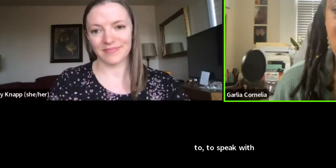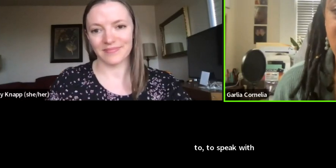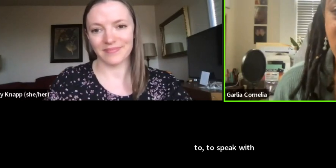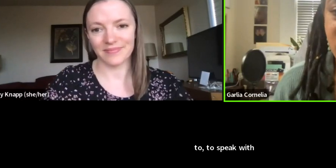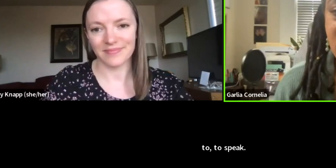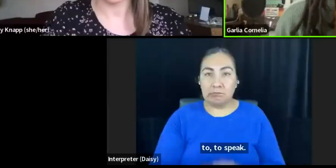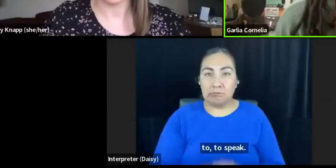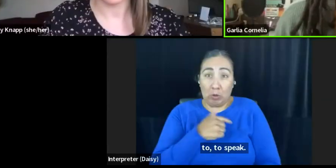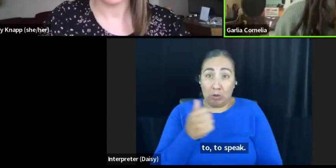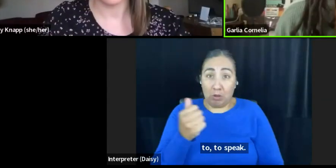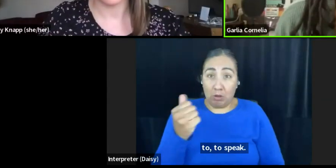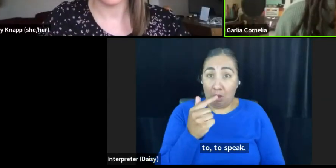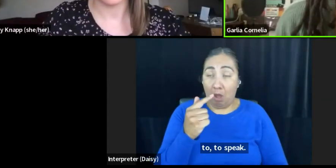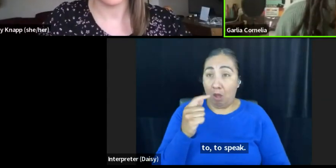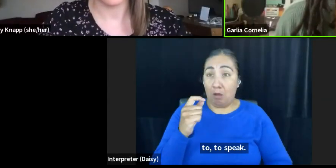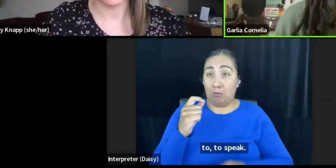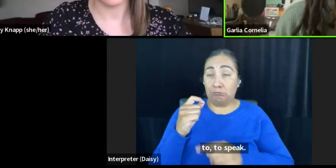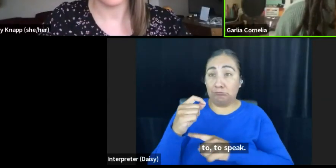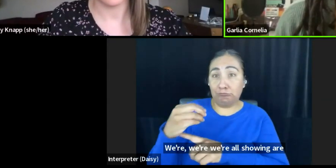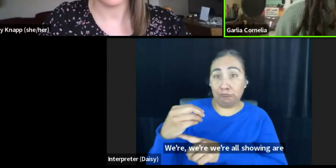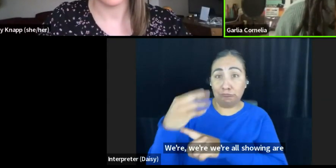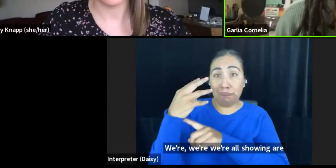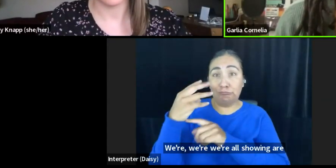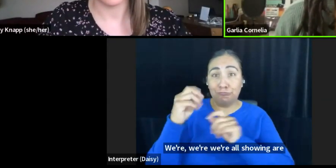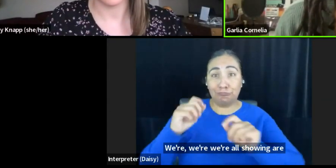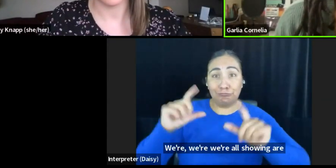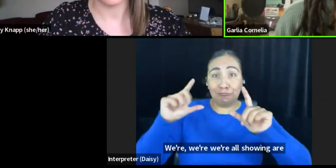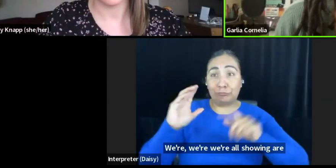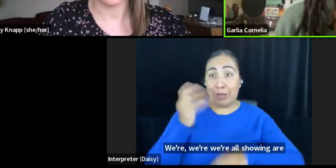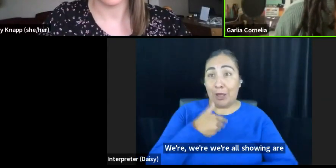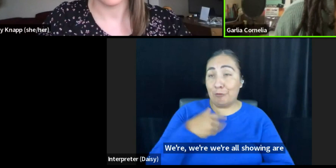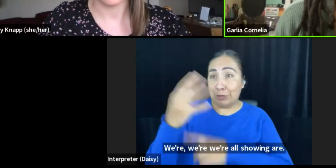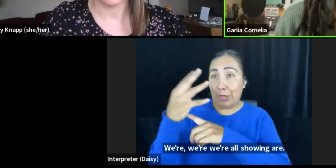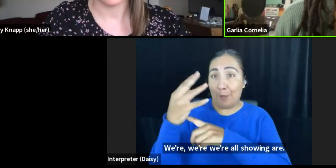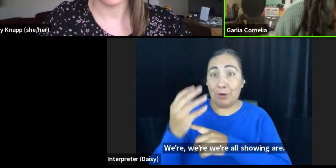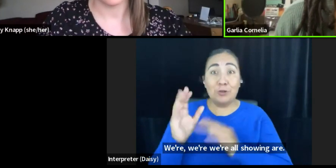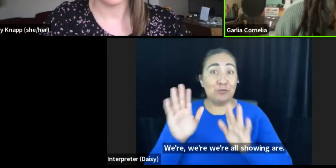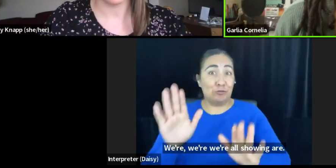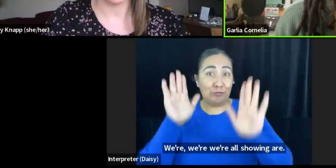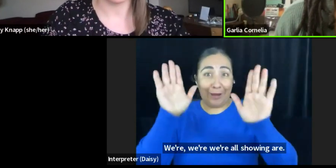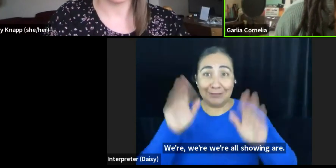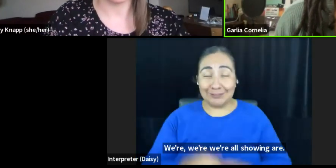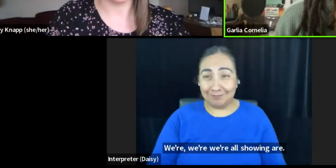we're all showing the camera, so it's great.